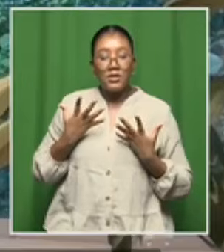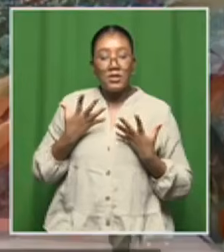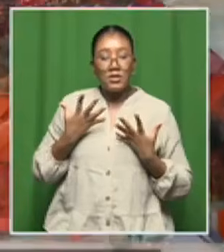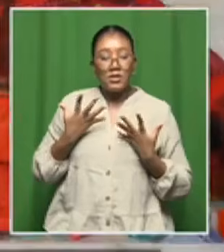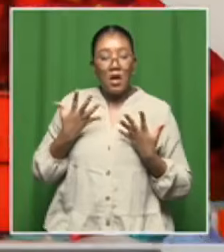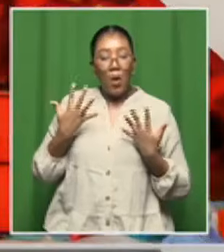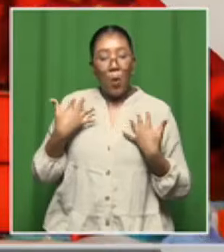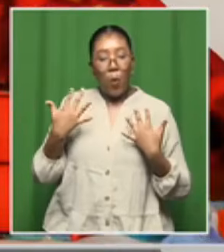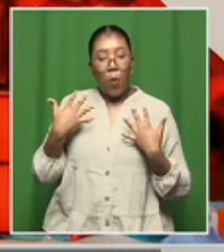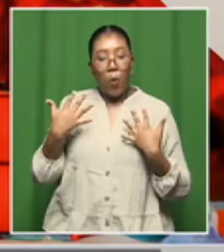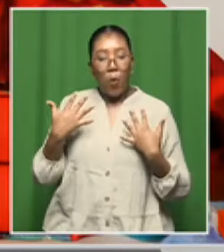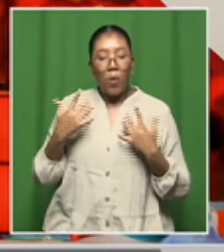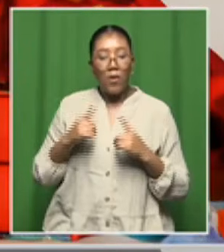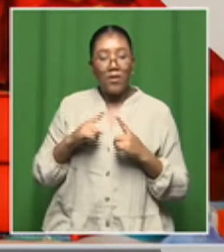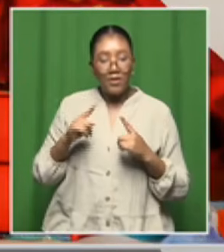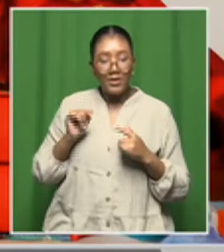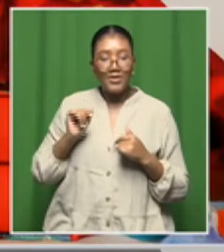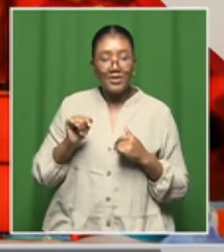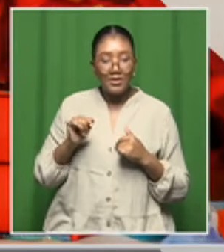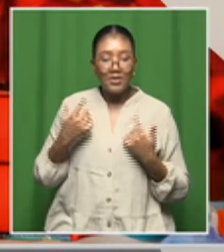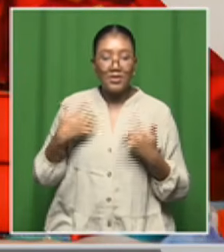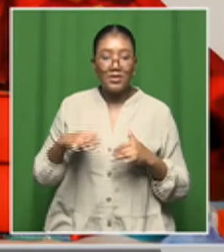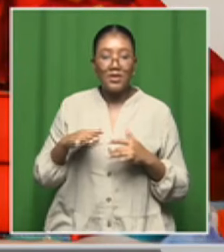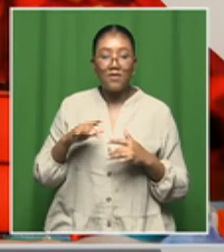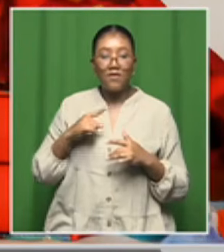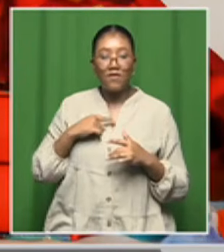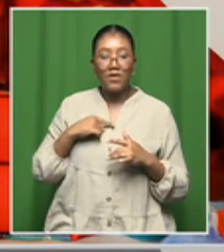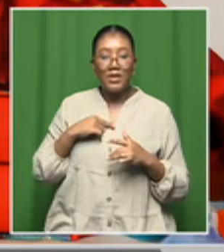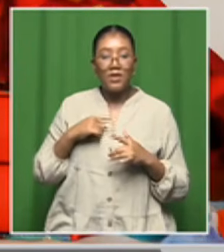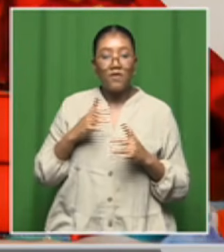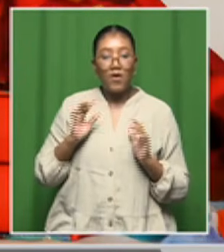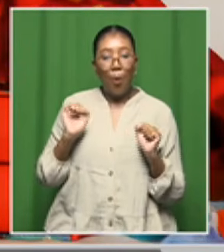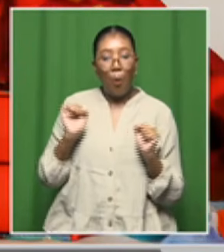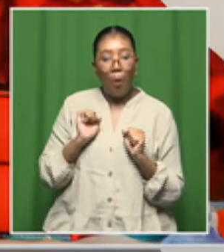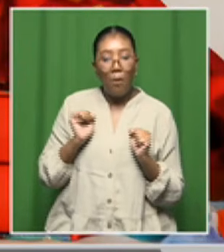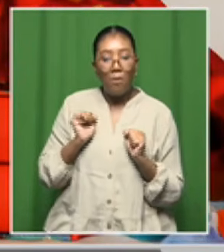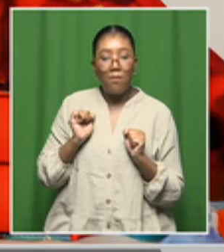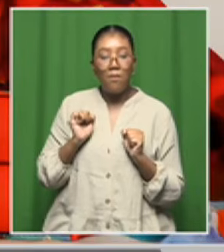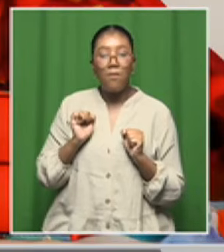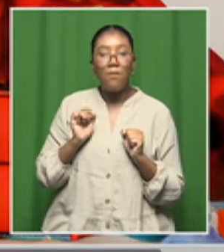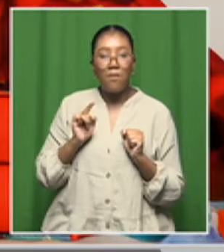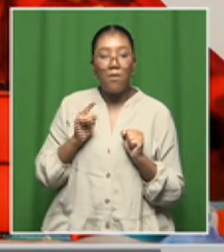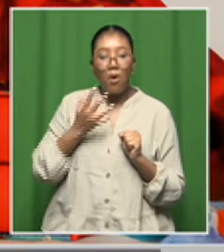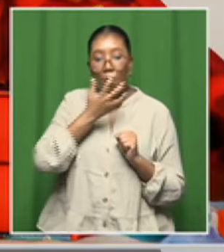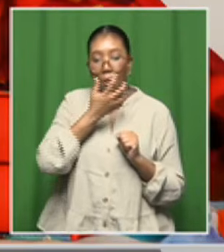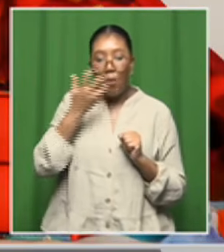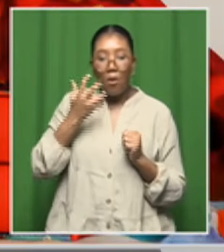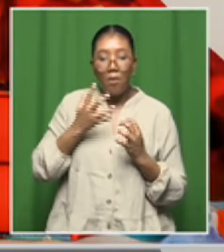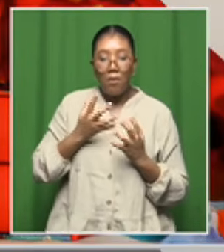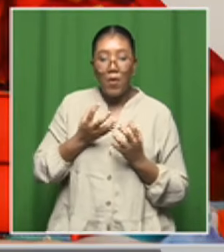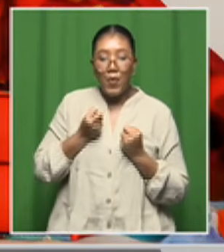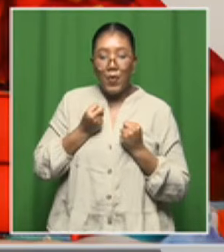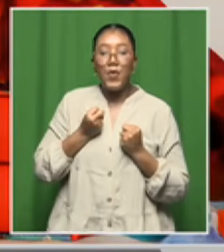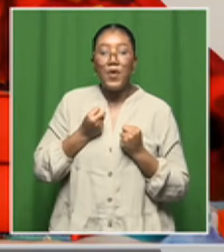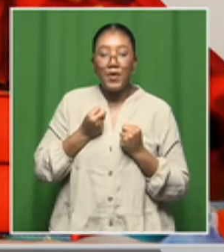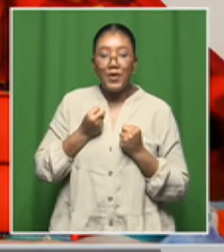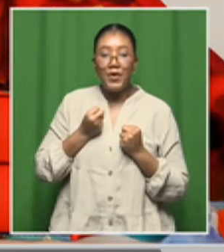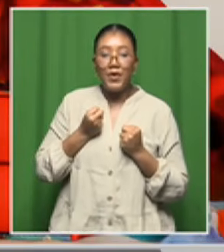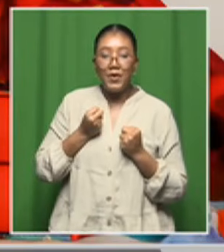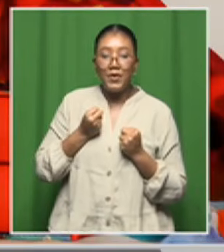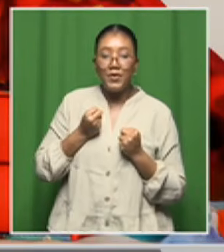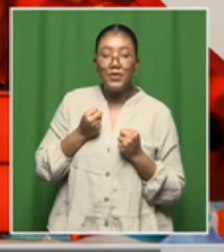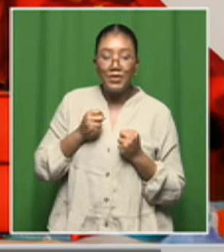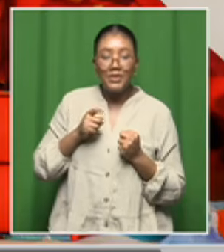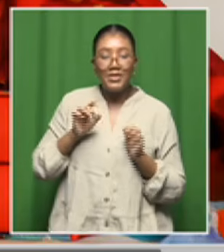so tightly woven together, it can trap air between the fabric and the skin, and this warm air circulates around your